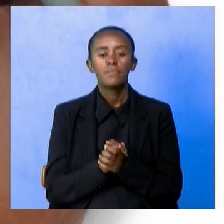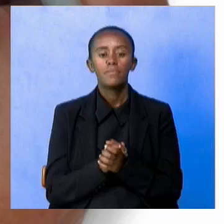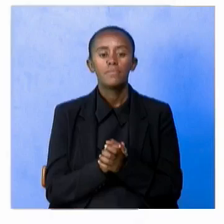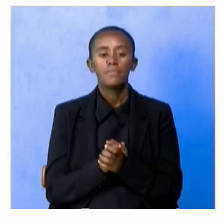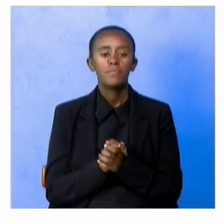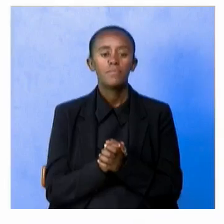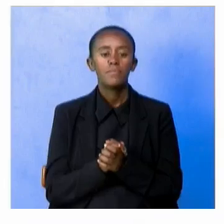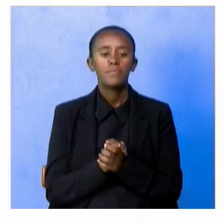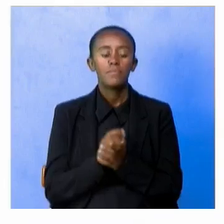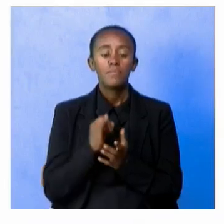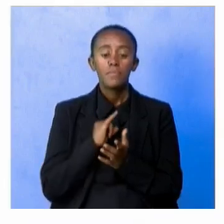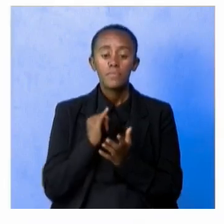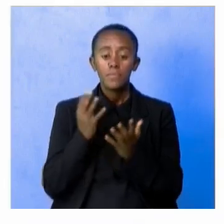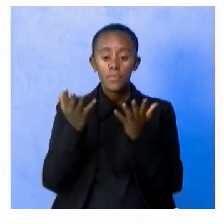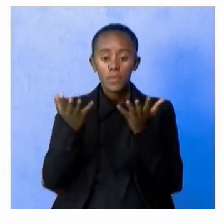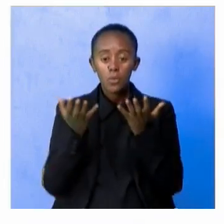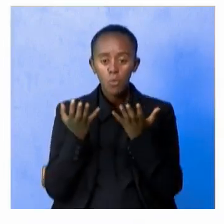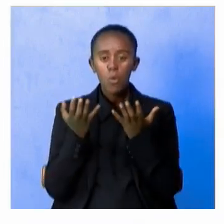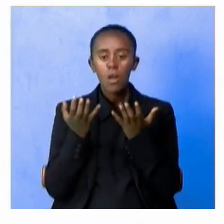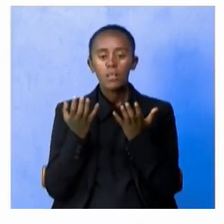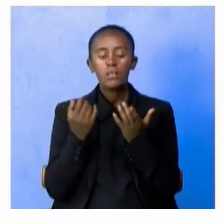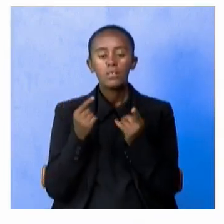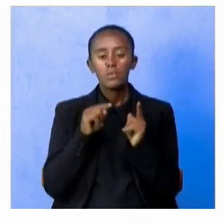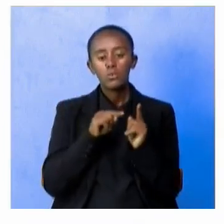Number 2, I wanted